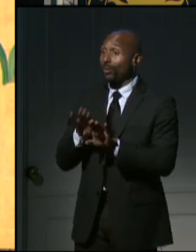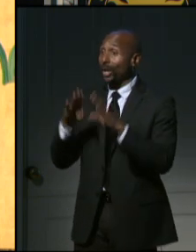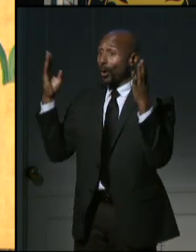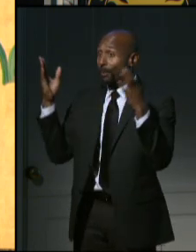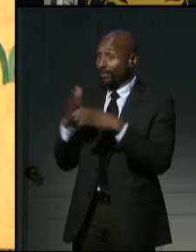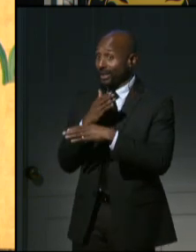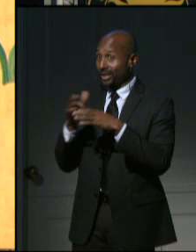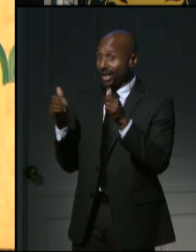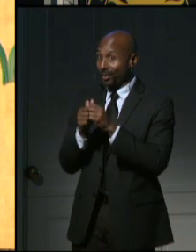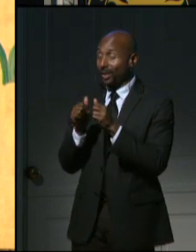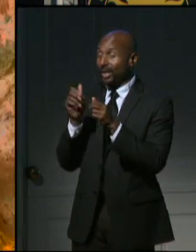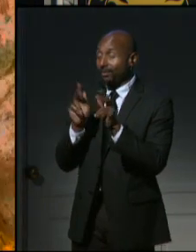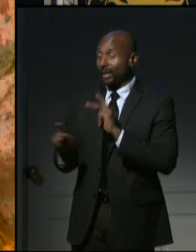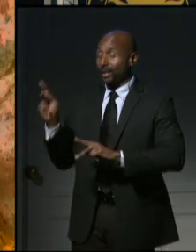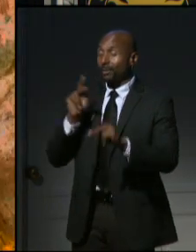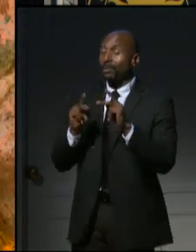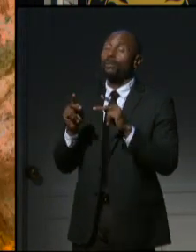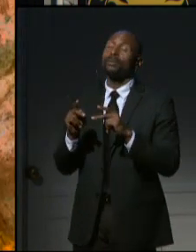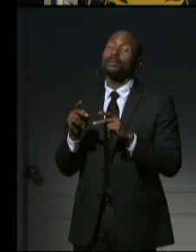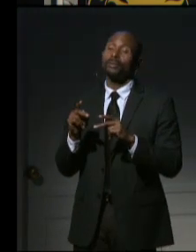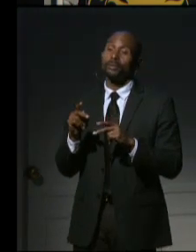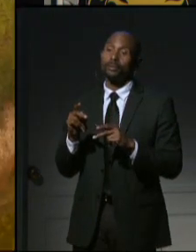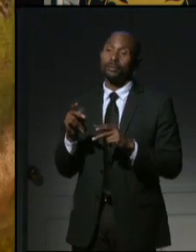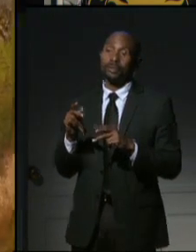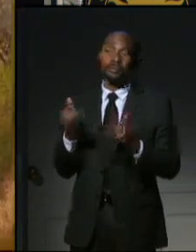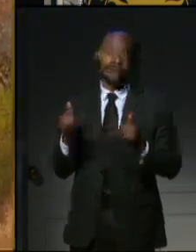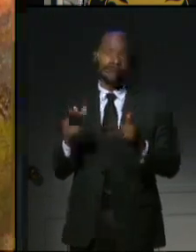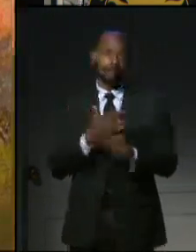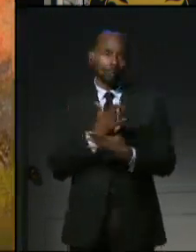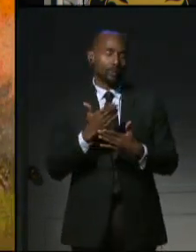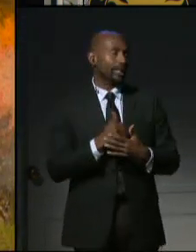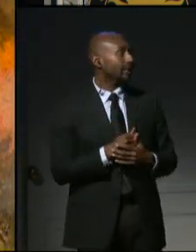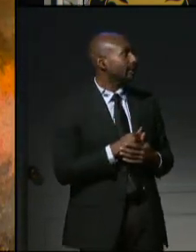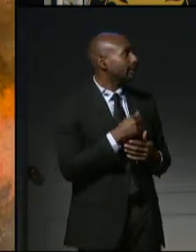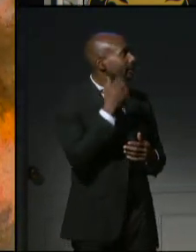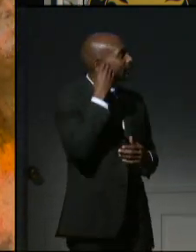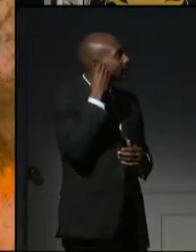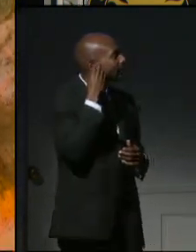people so that we could have an opening of our open access.